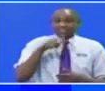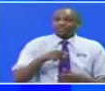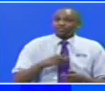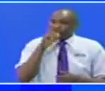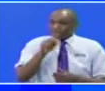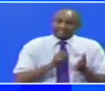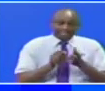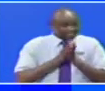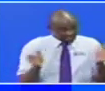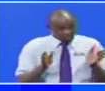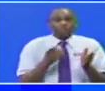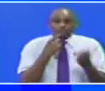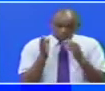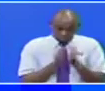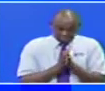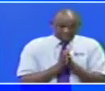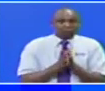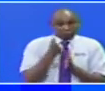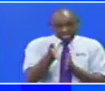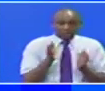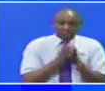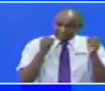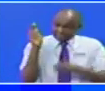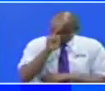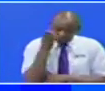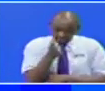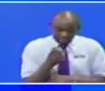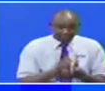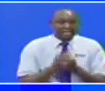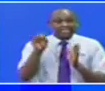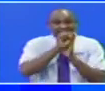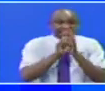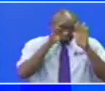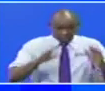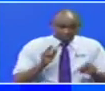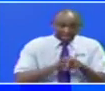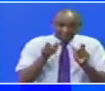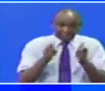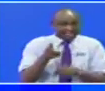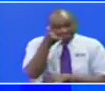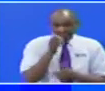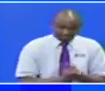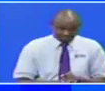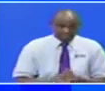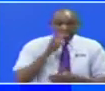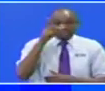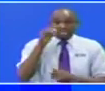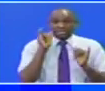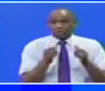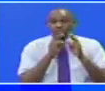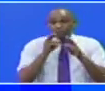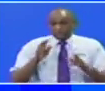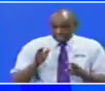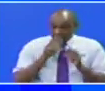Guterres, spoke during a joint press conference with President Uhuru Kenyatta at State House in Nairobi. KTN News